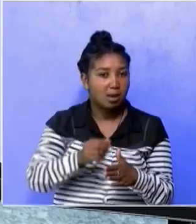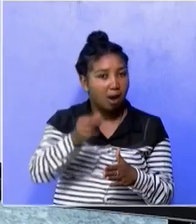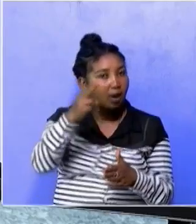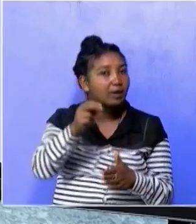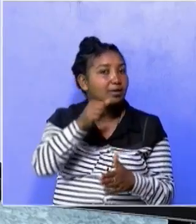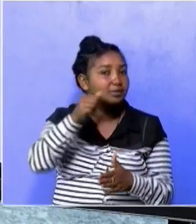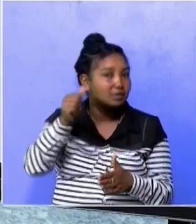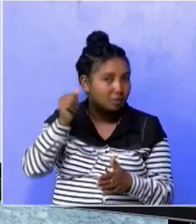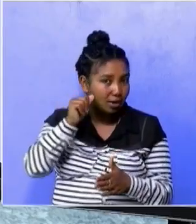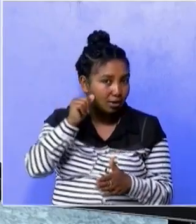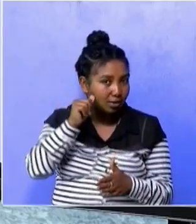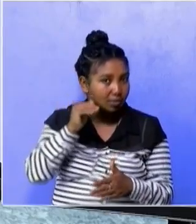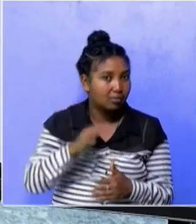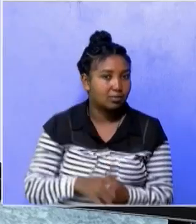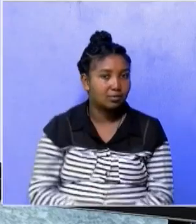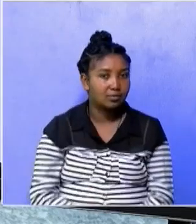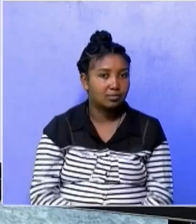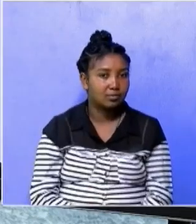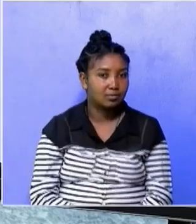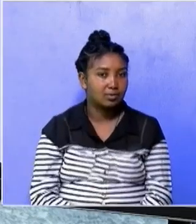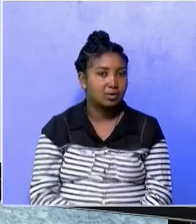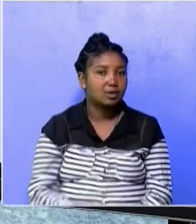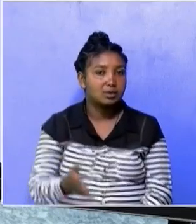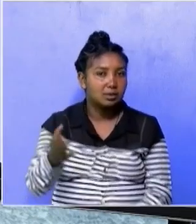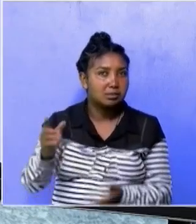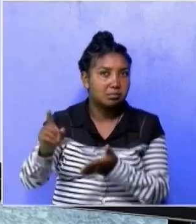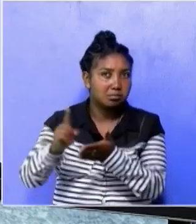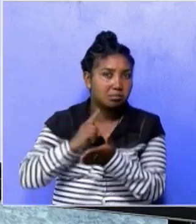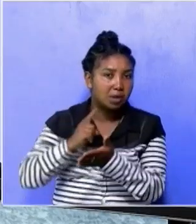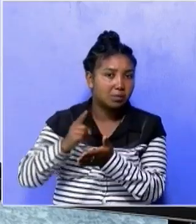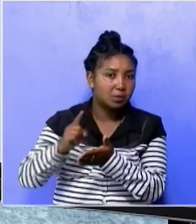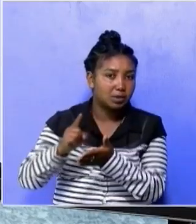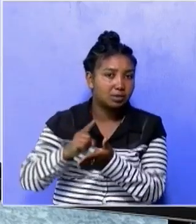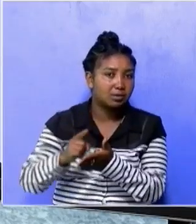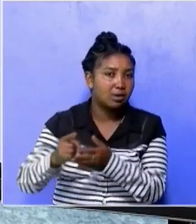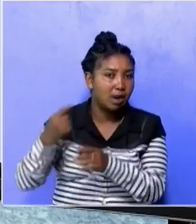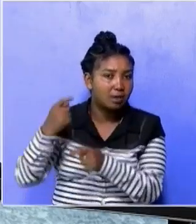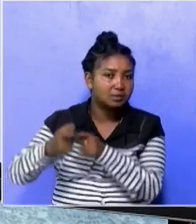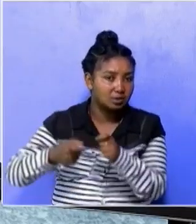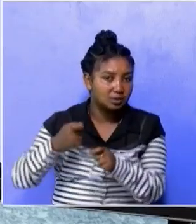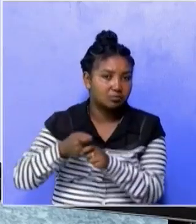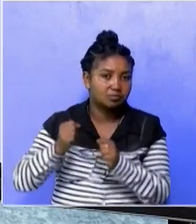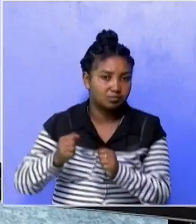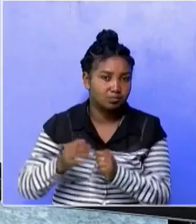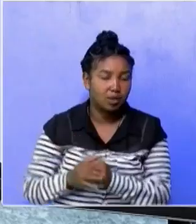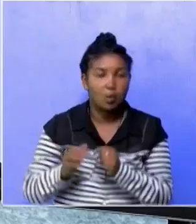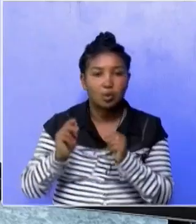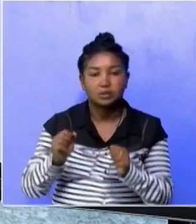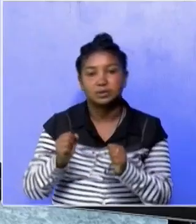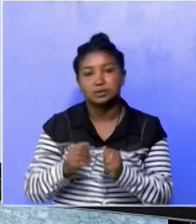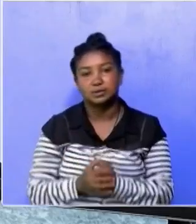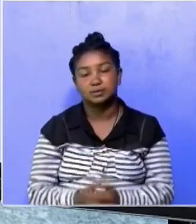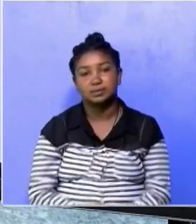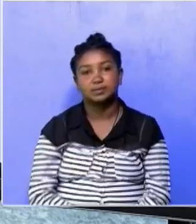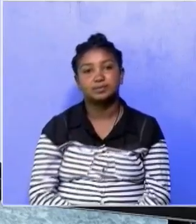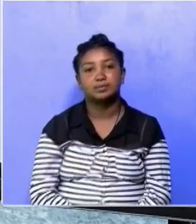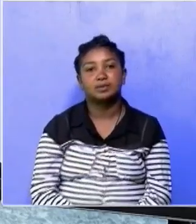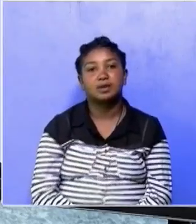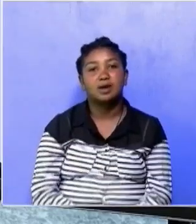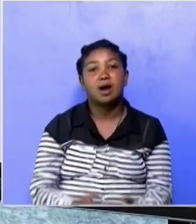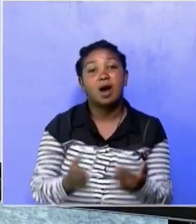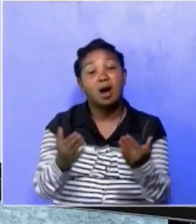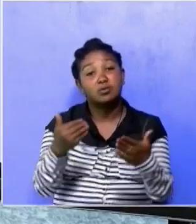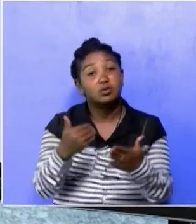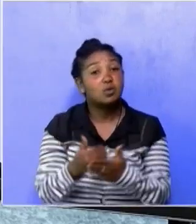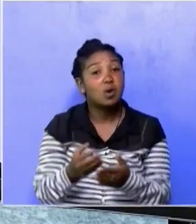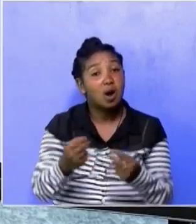or the previous time, in the previous week, last year, last month, possible. Up to now, I